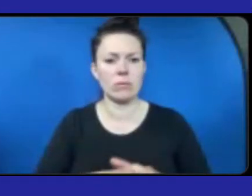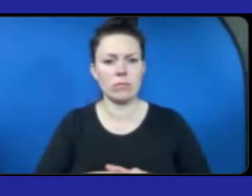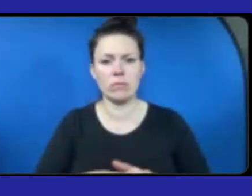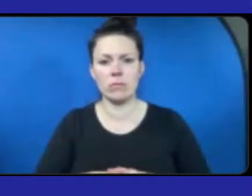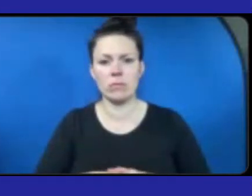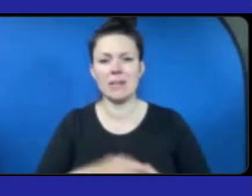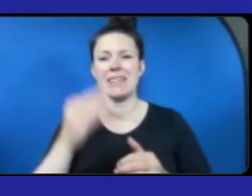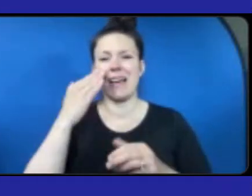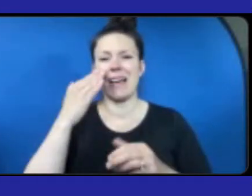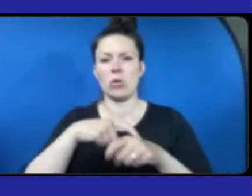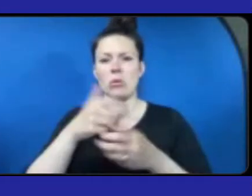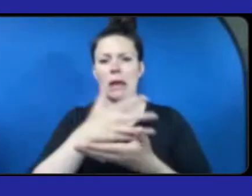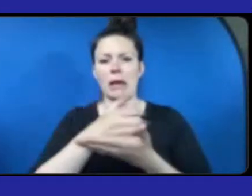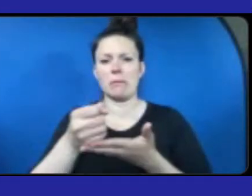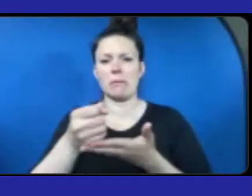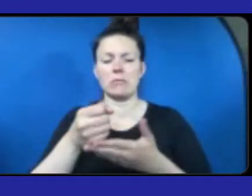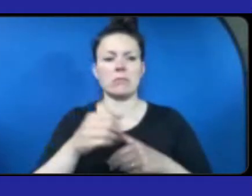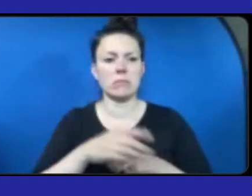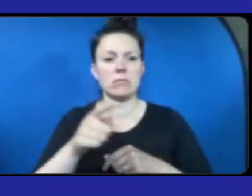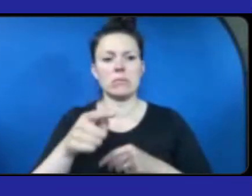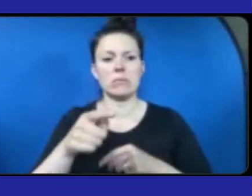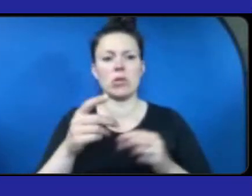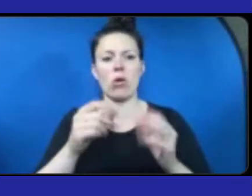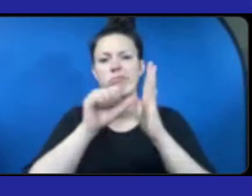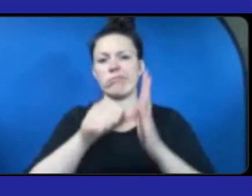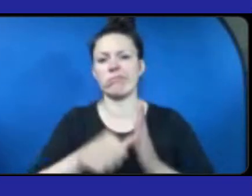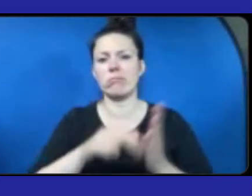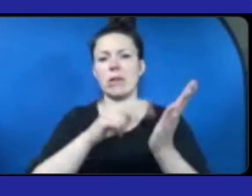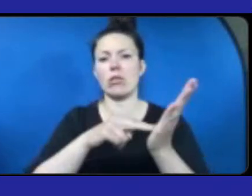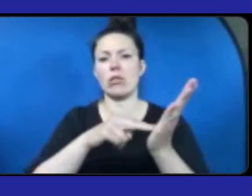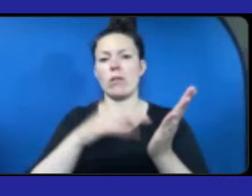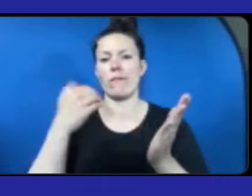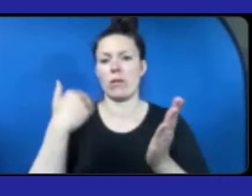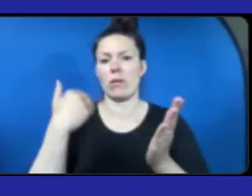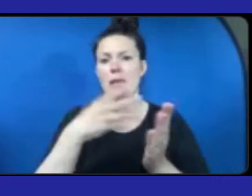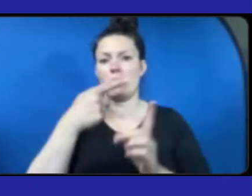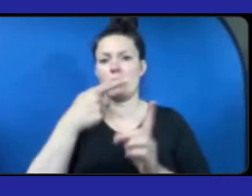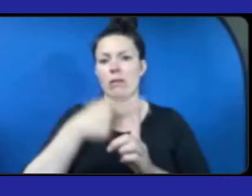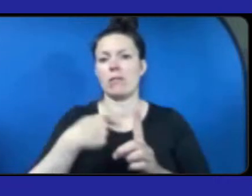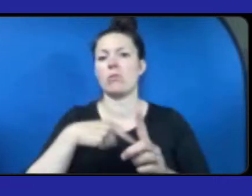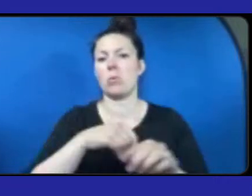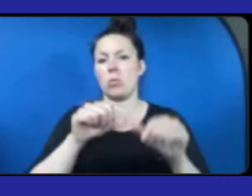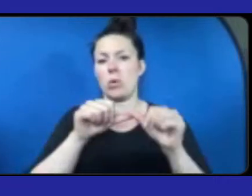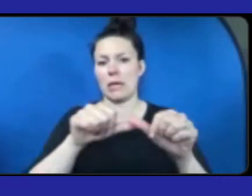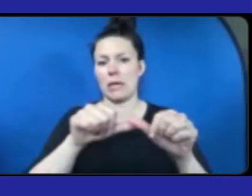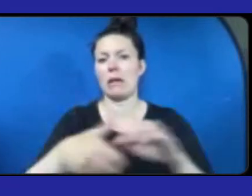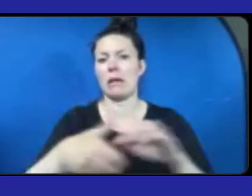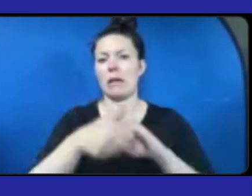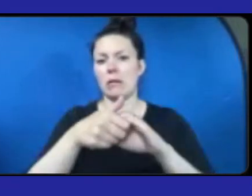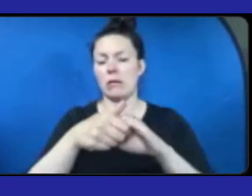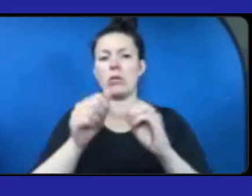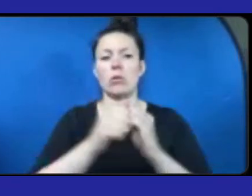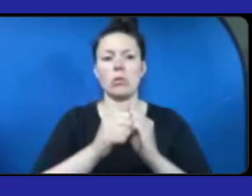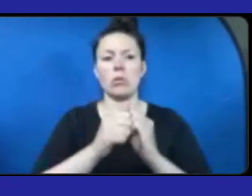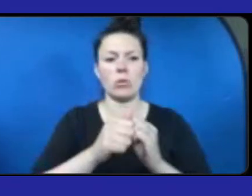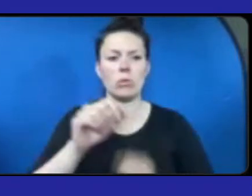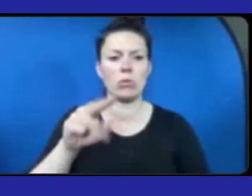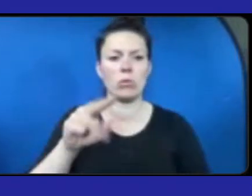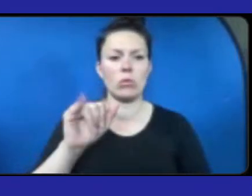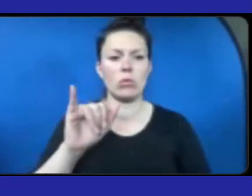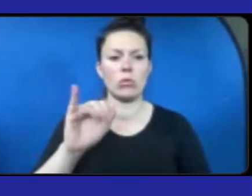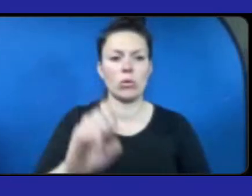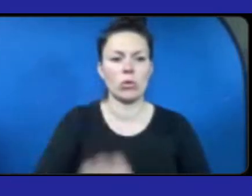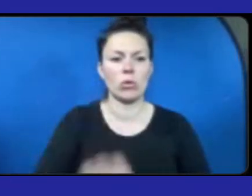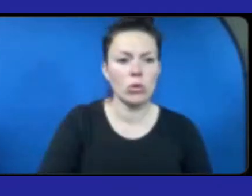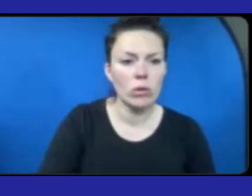brief. I know we're short for time. Just to highlight nursing during the last few months, we continue our partnership with CUNY. We had